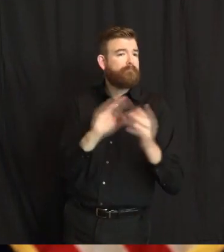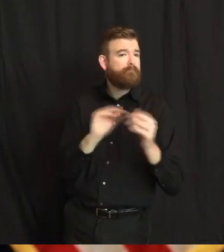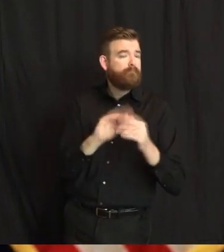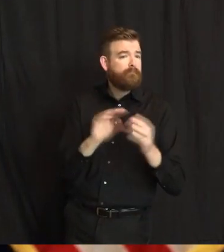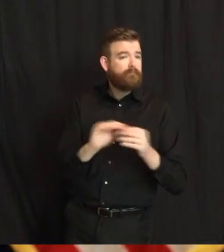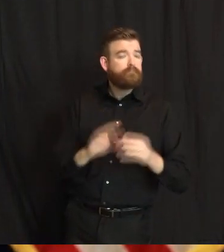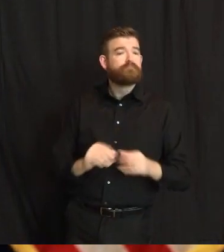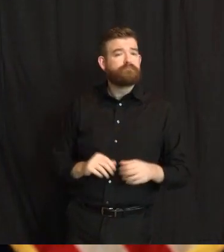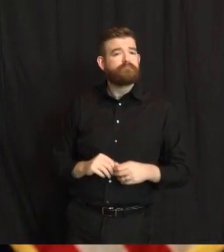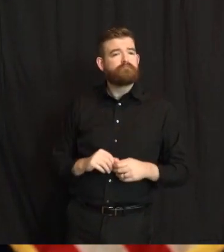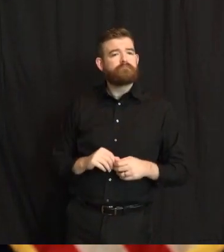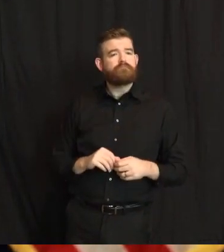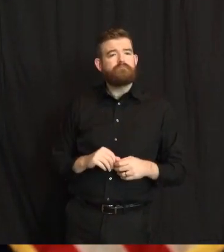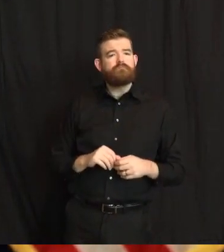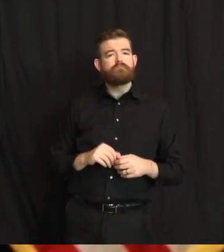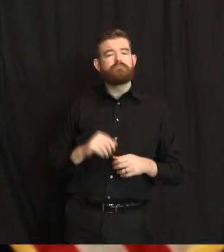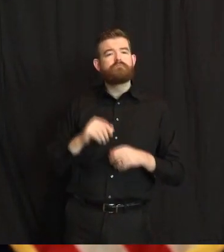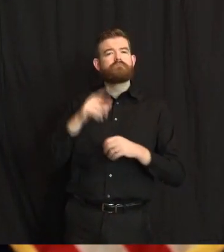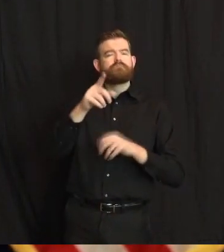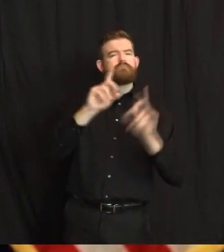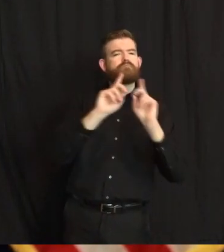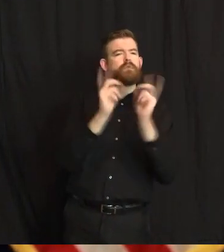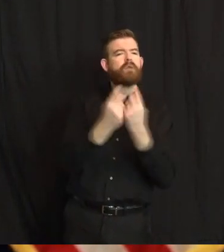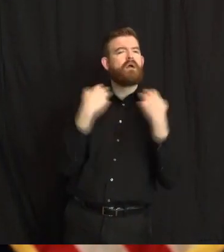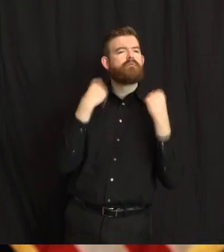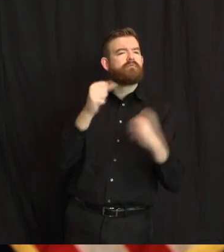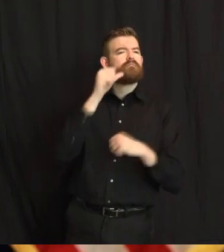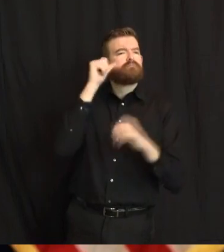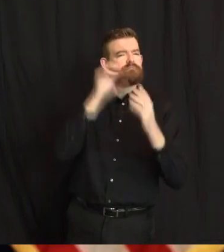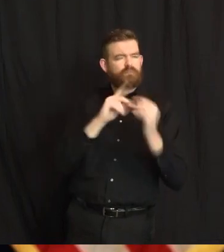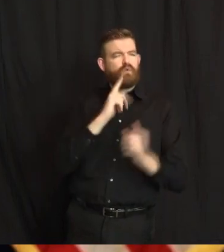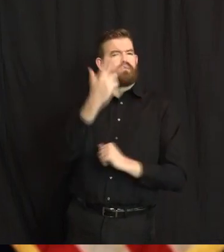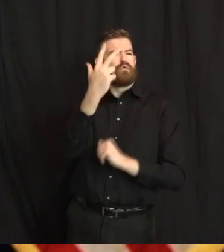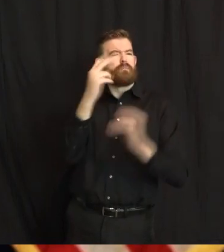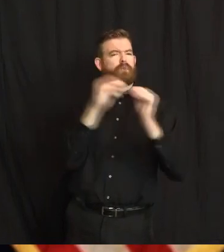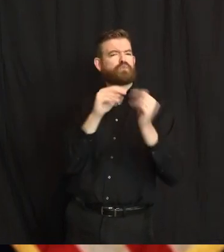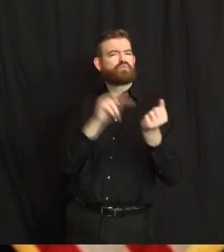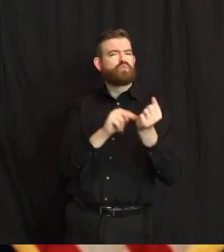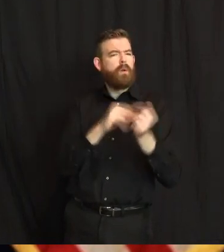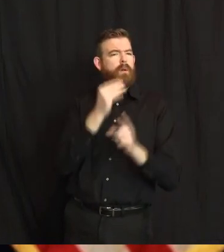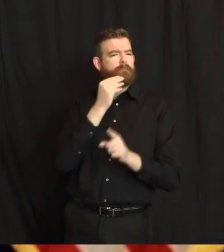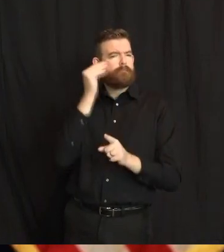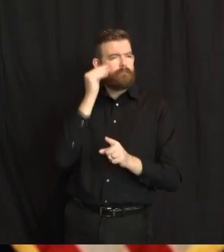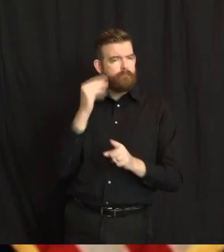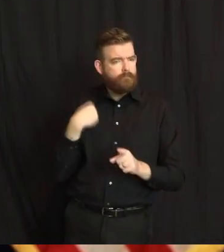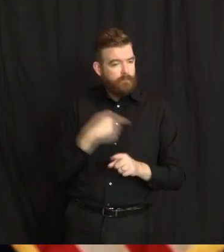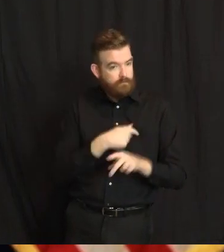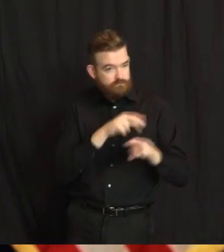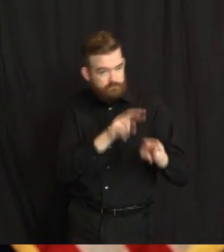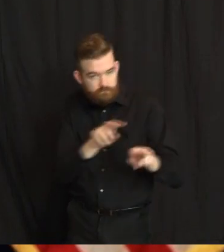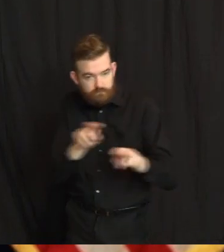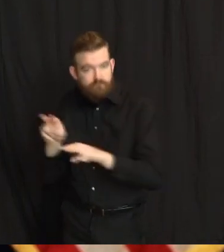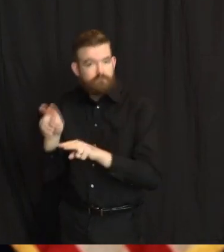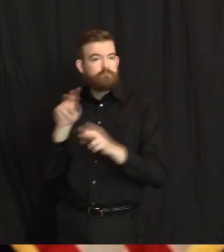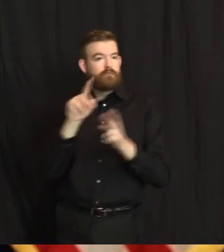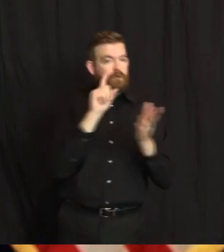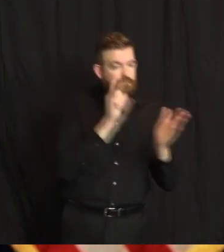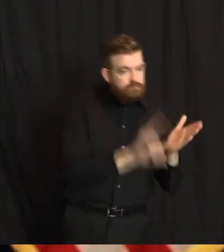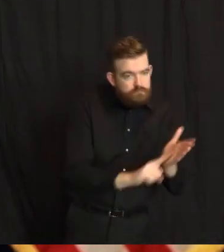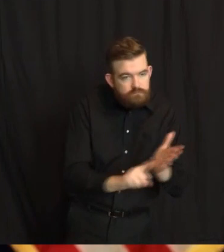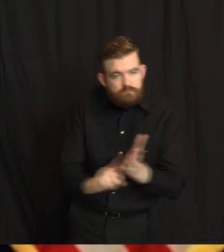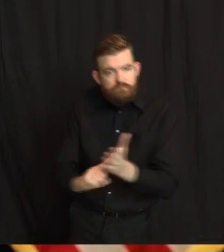the veterans' homes, they no doubt receive taxpayer money in the form of Medicare and Medicaid. And with all due